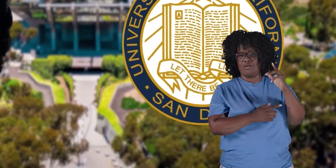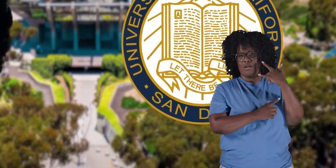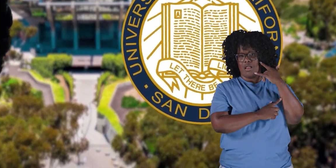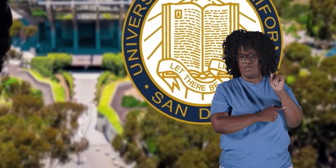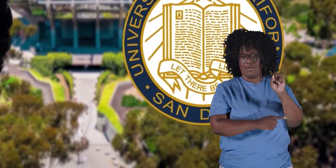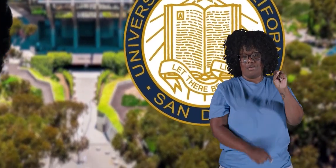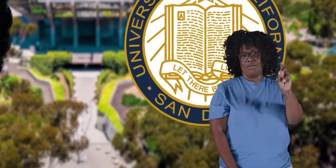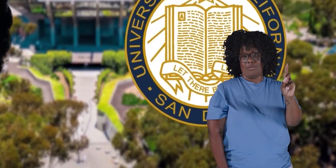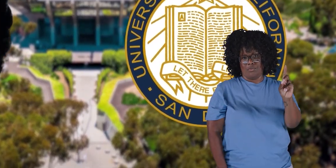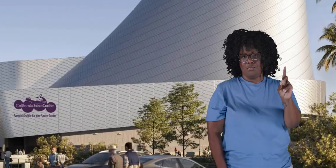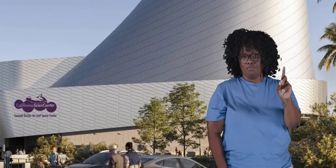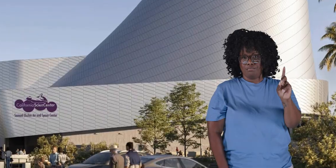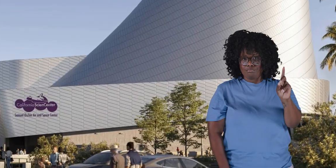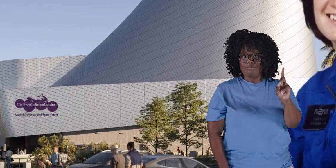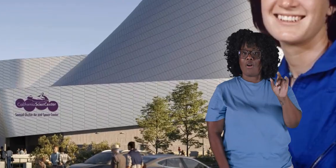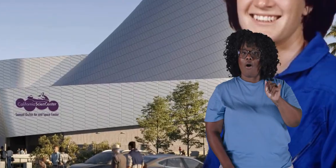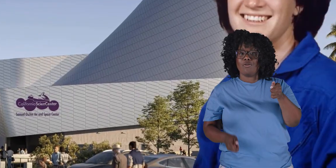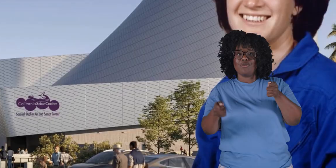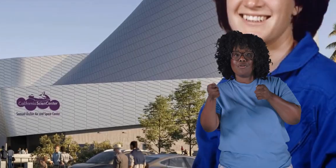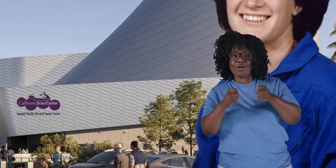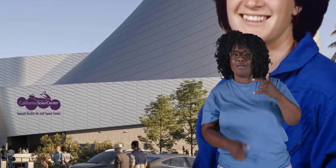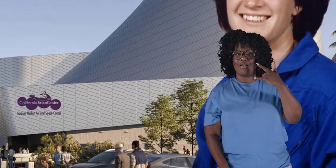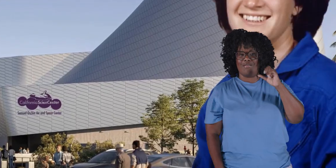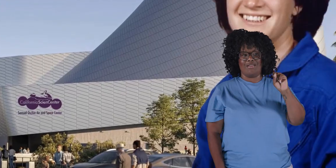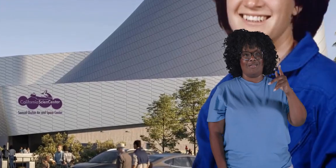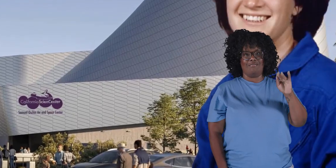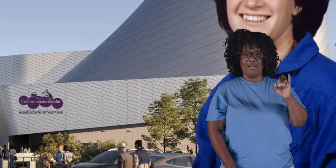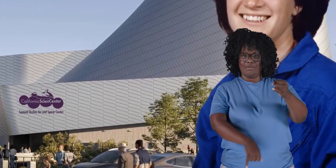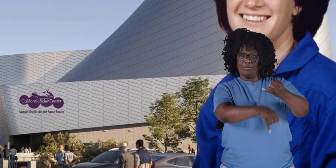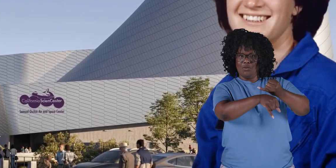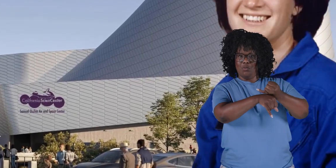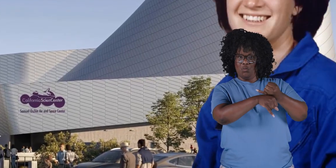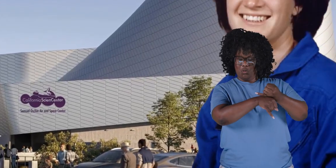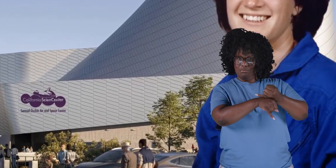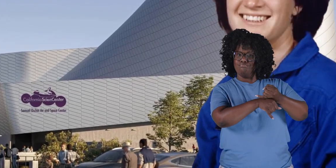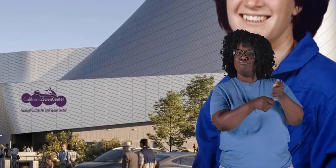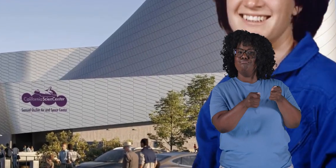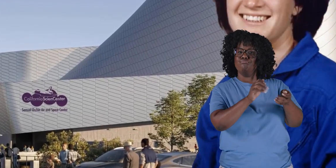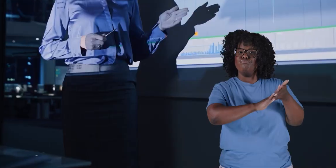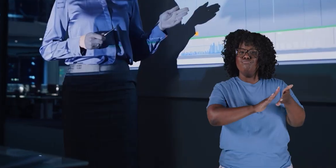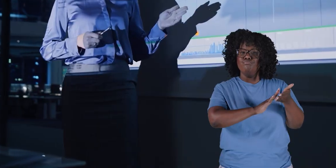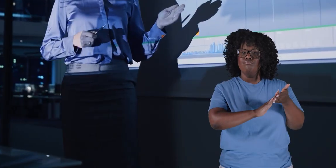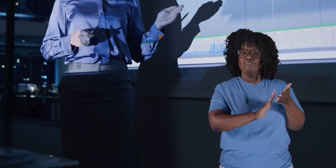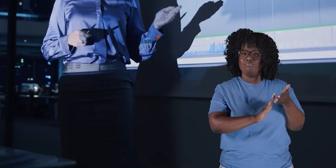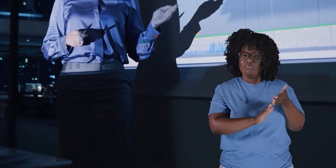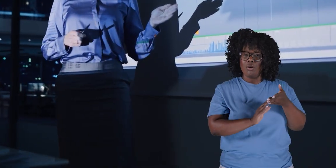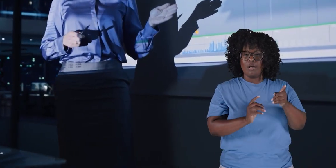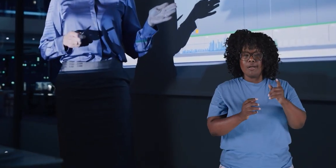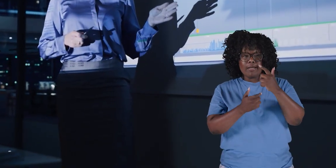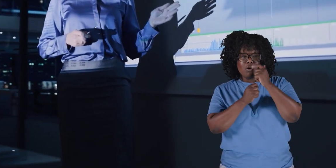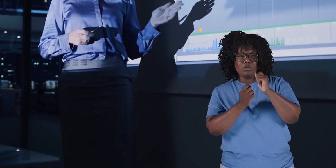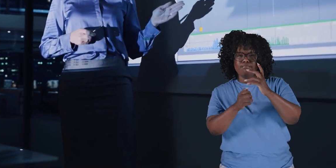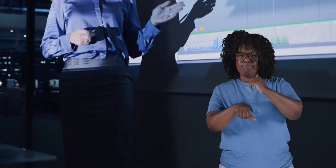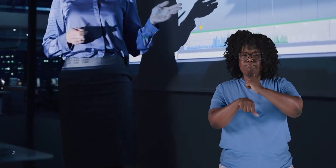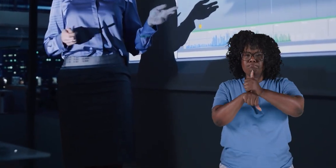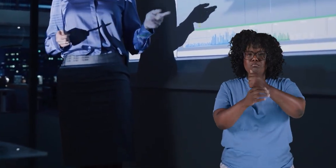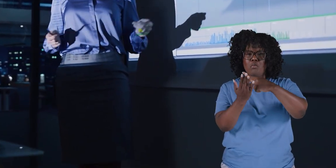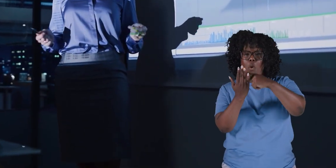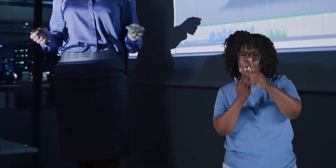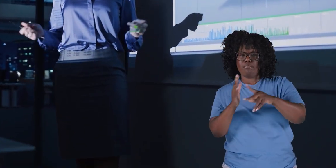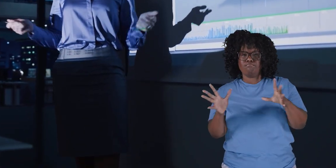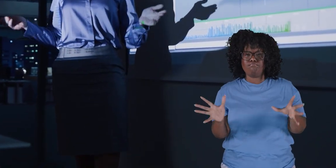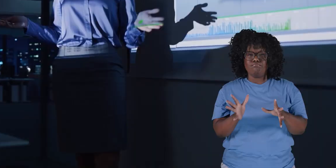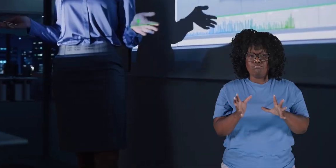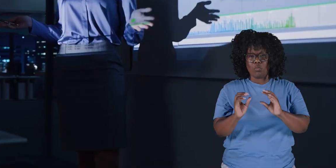California, San Diego, and also as director of the California Space Institute. She was especially interested in promoting